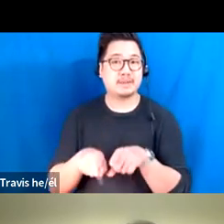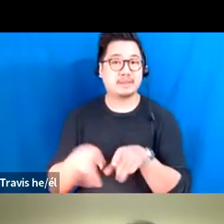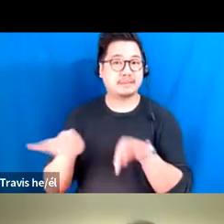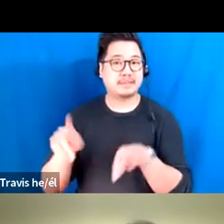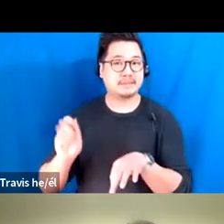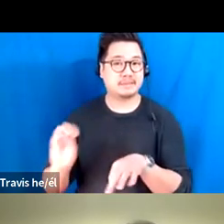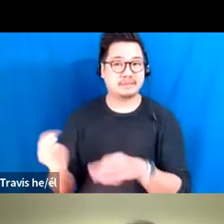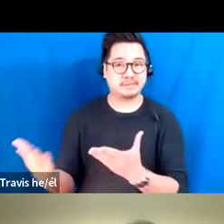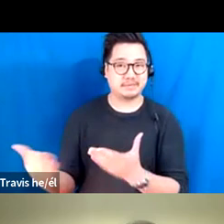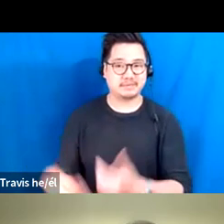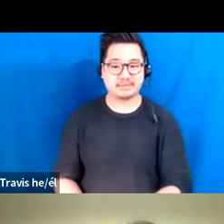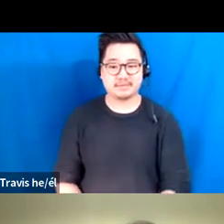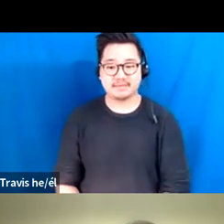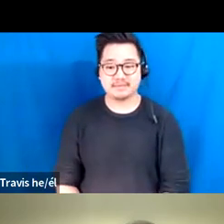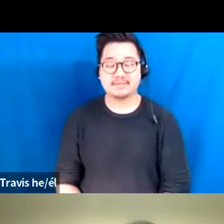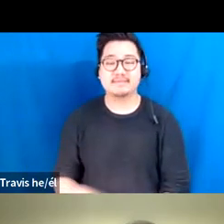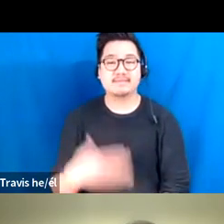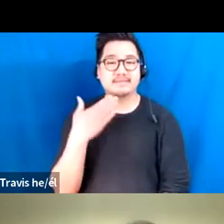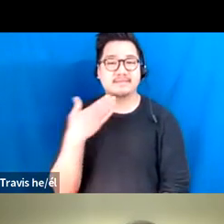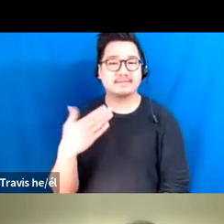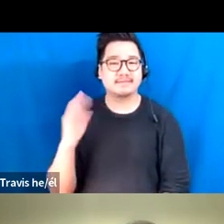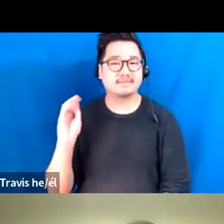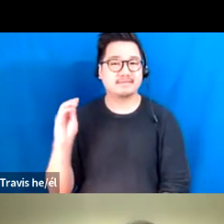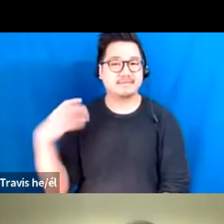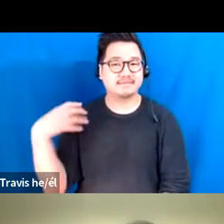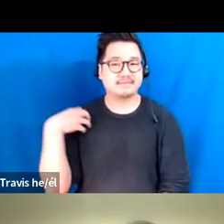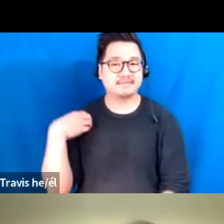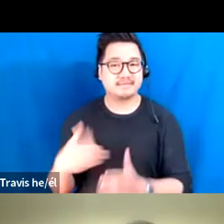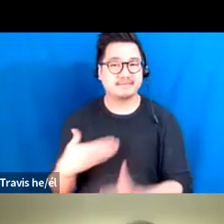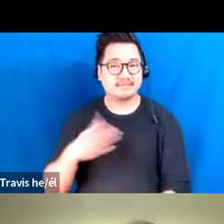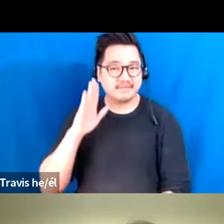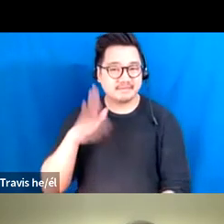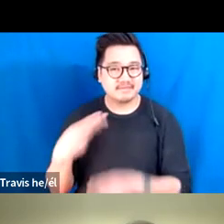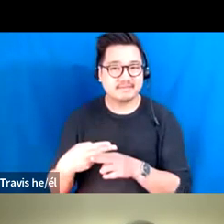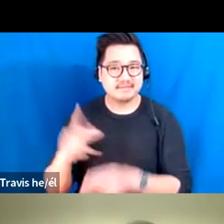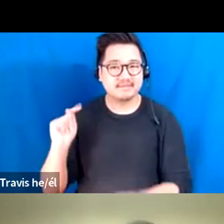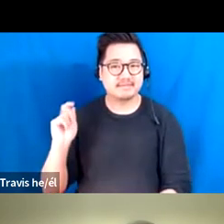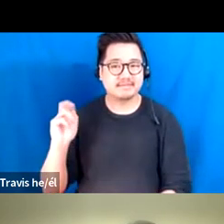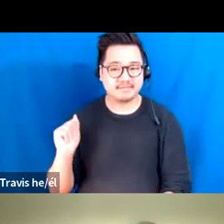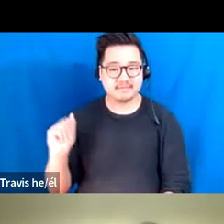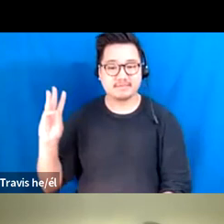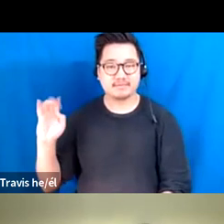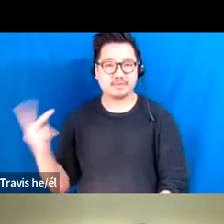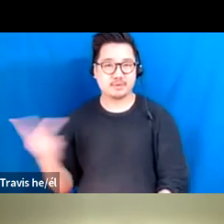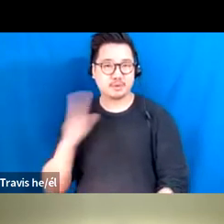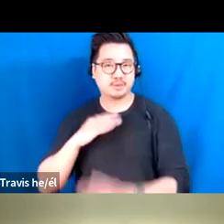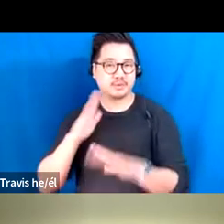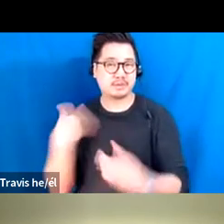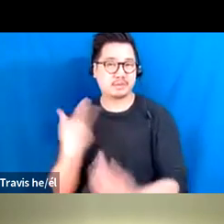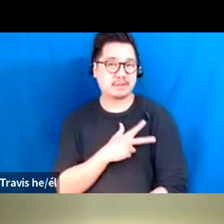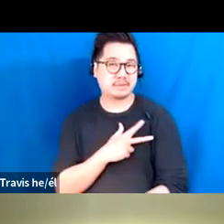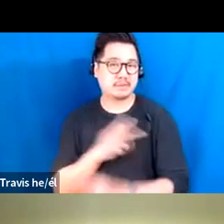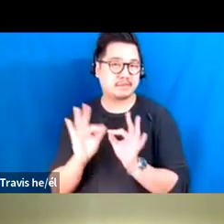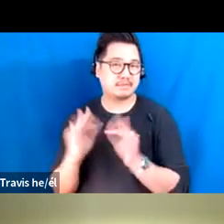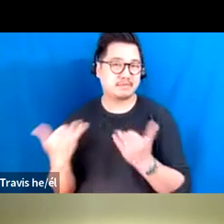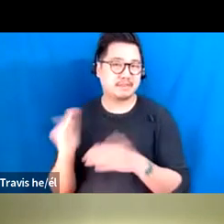in mandarin thank you madam chair good evening my name is tina we and i will provide mandarin interpretation